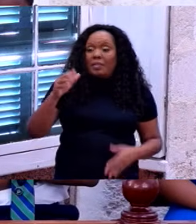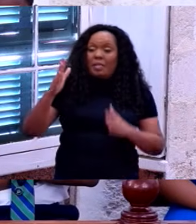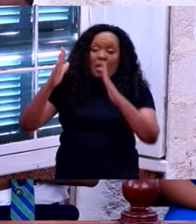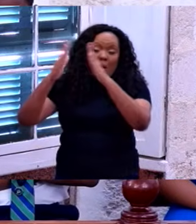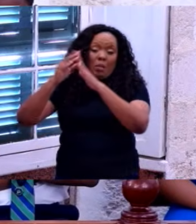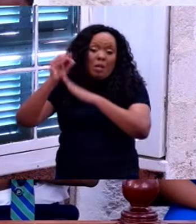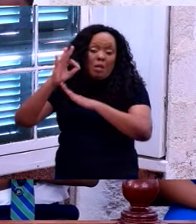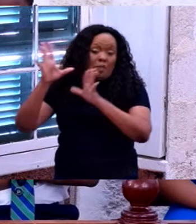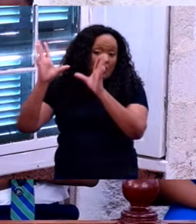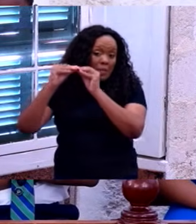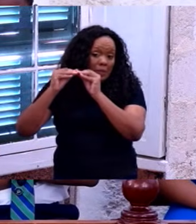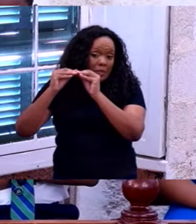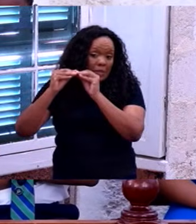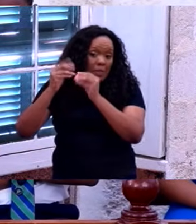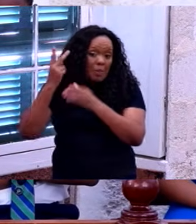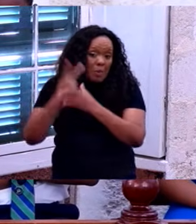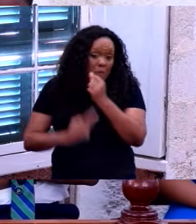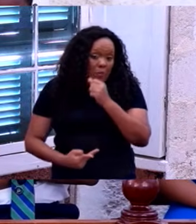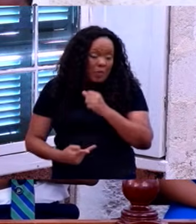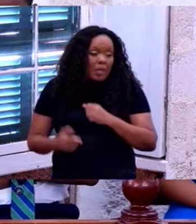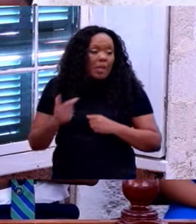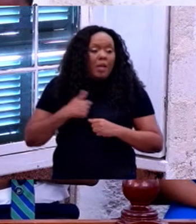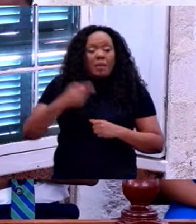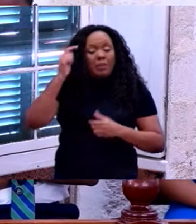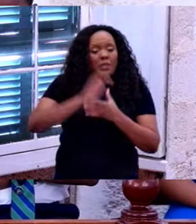it will strengthen the democratic process.